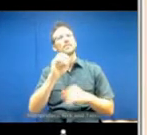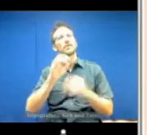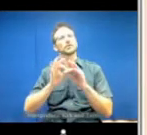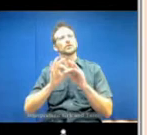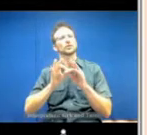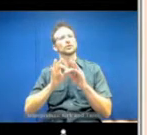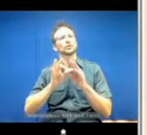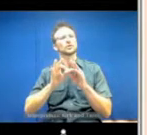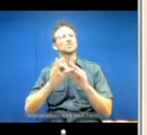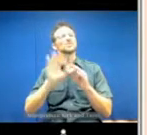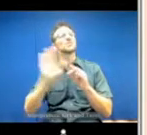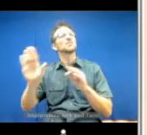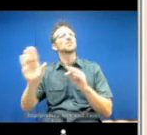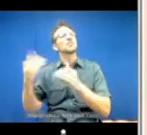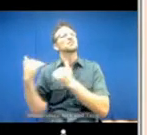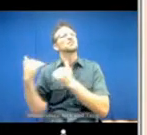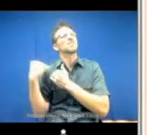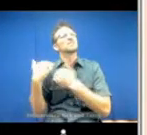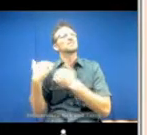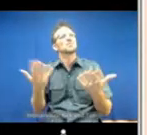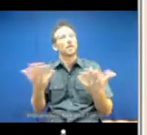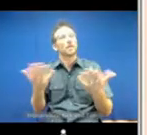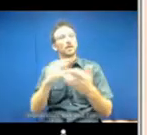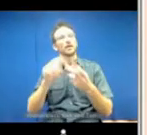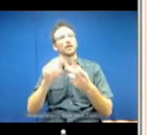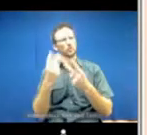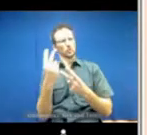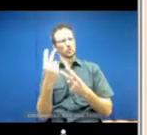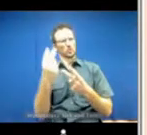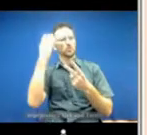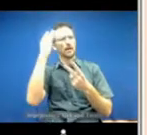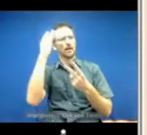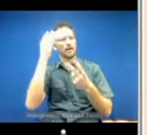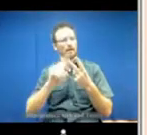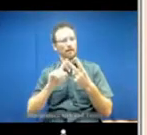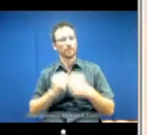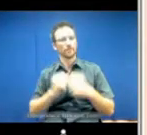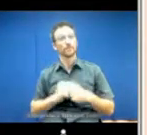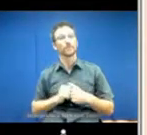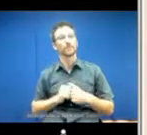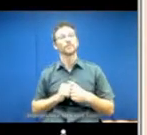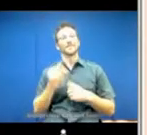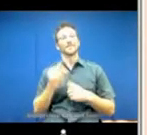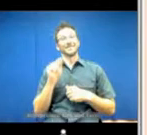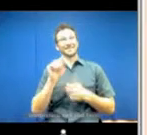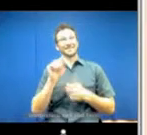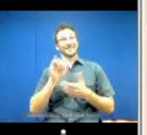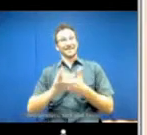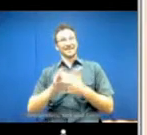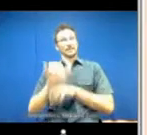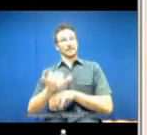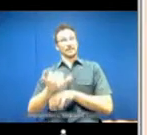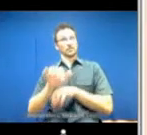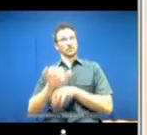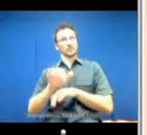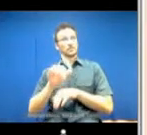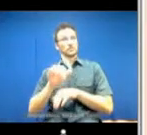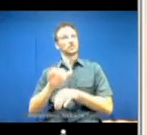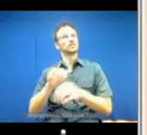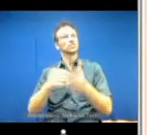There are two because in this case, the witness and